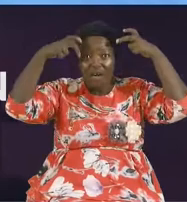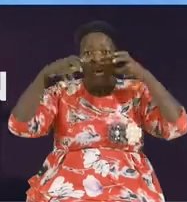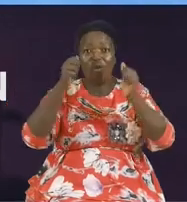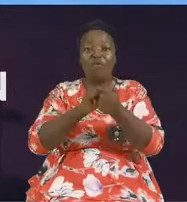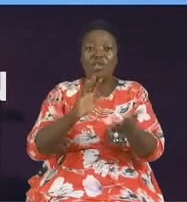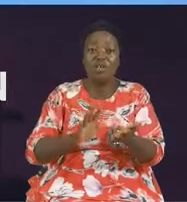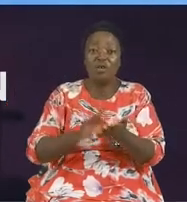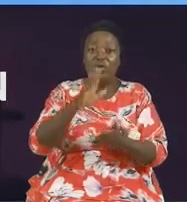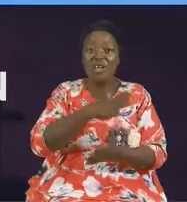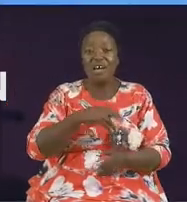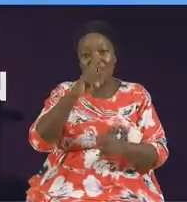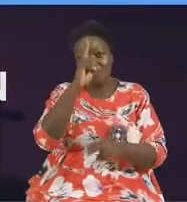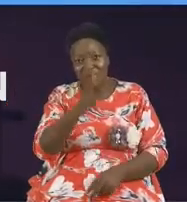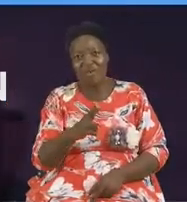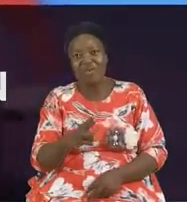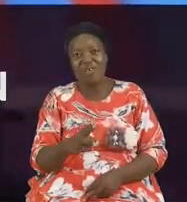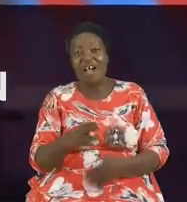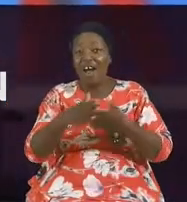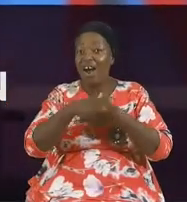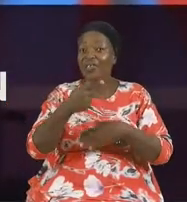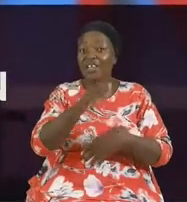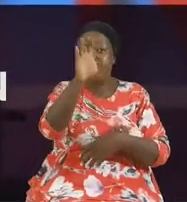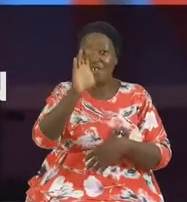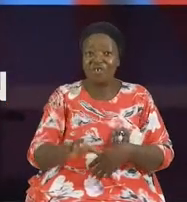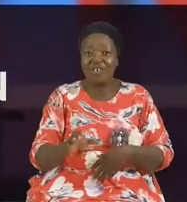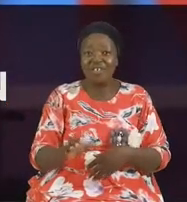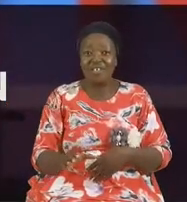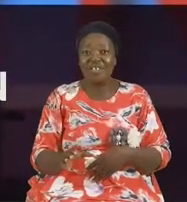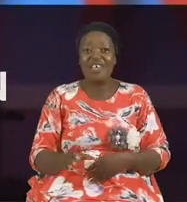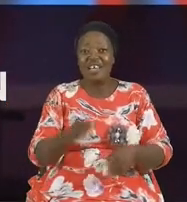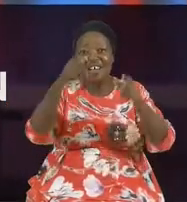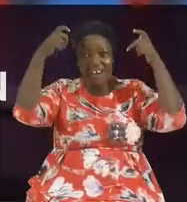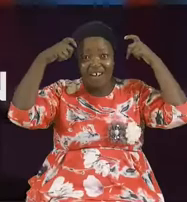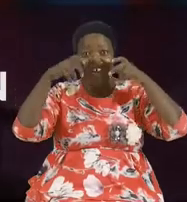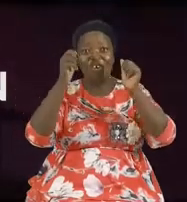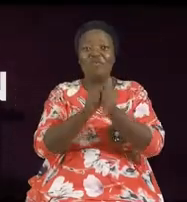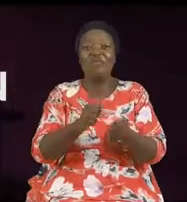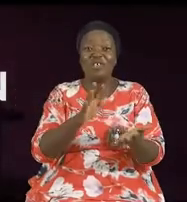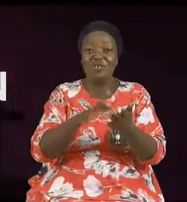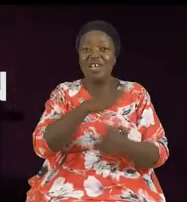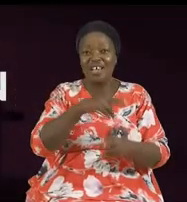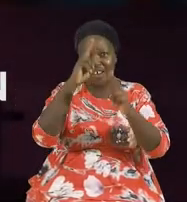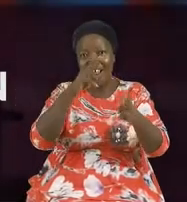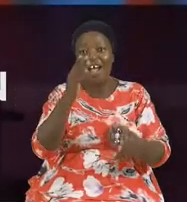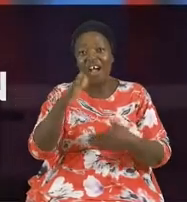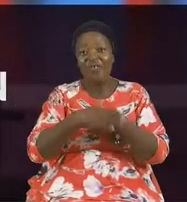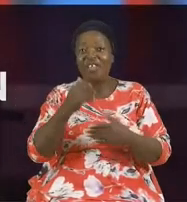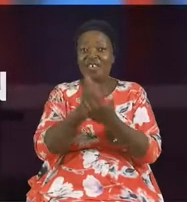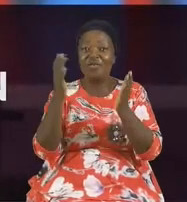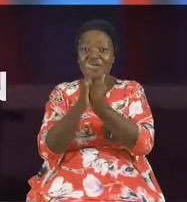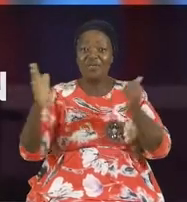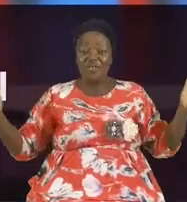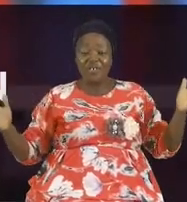crowned with glory and honor. After the cross, crowned with glory and